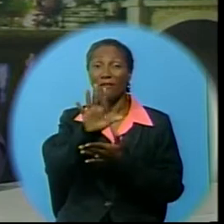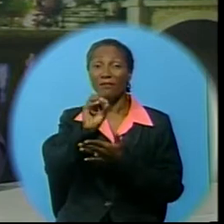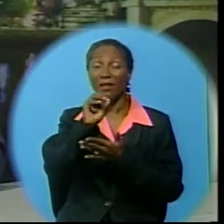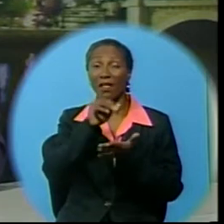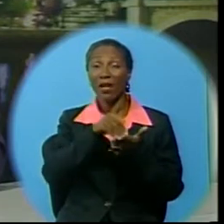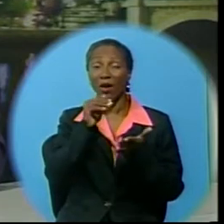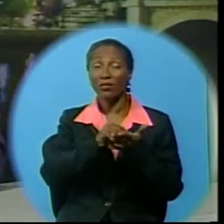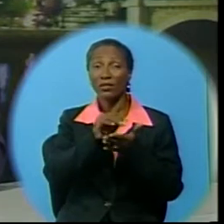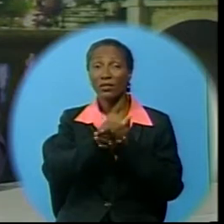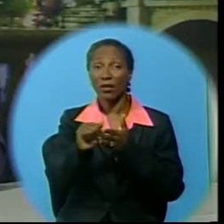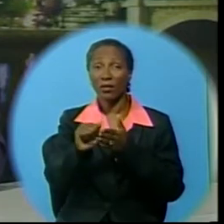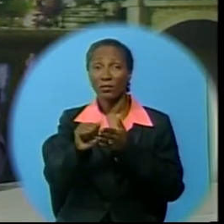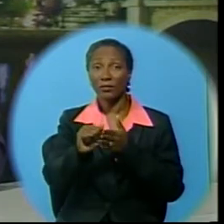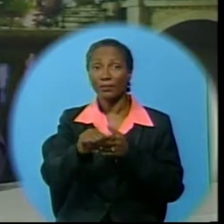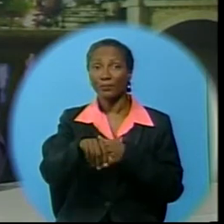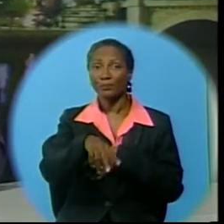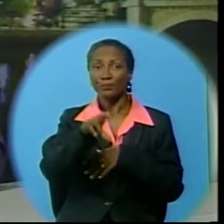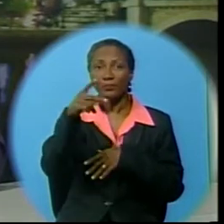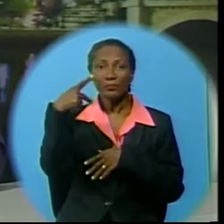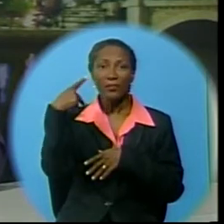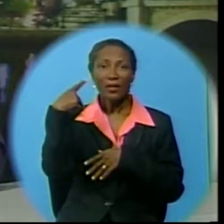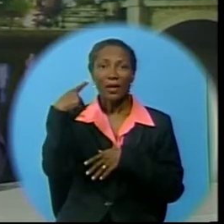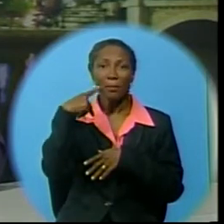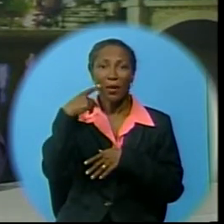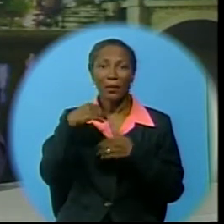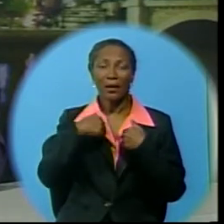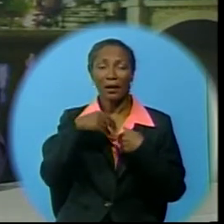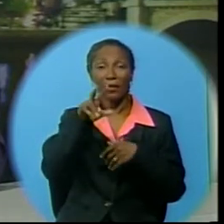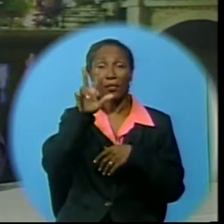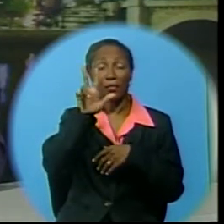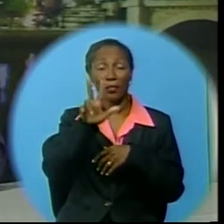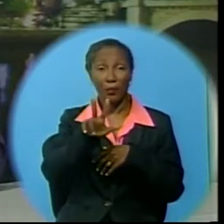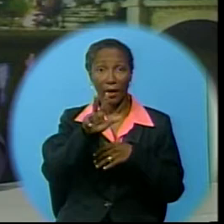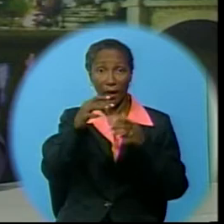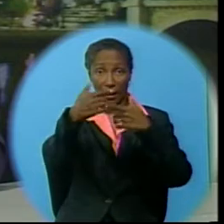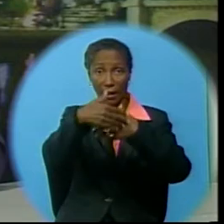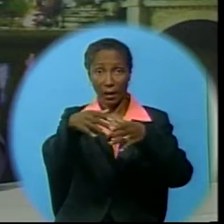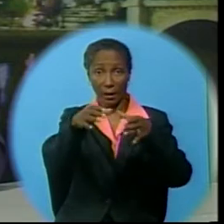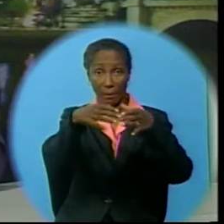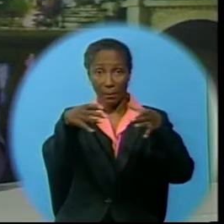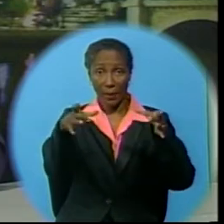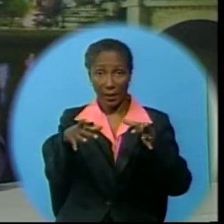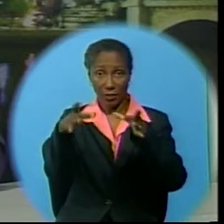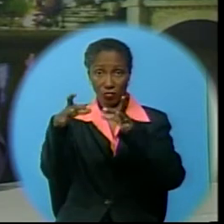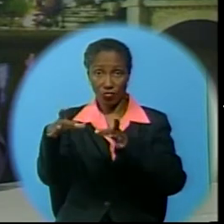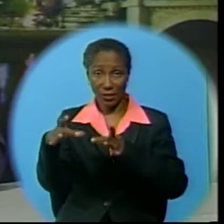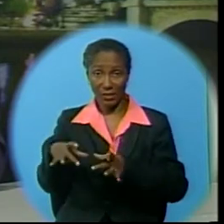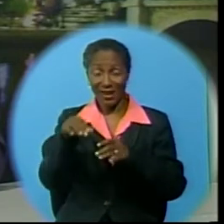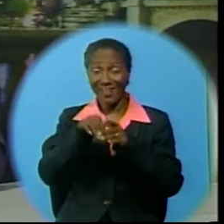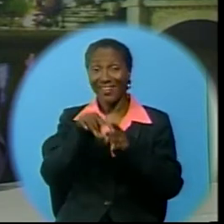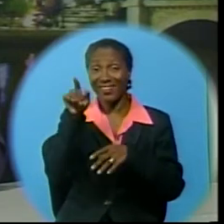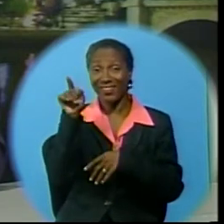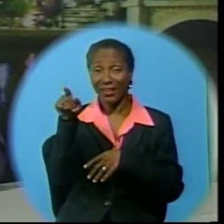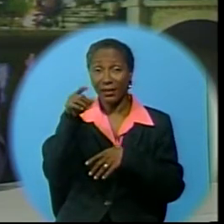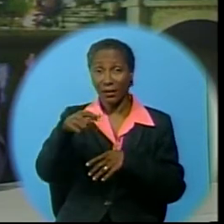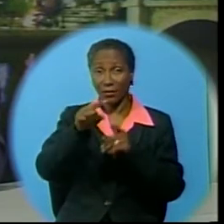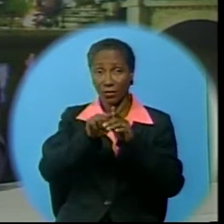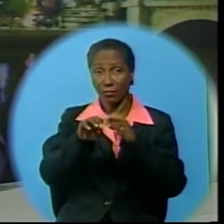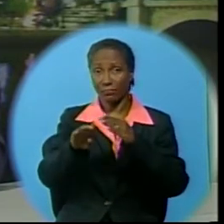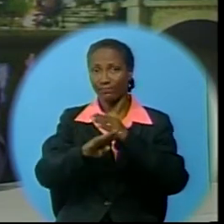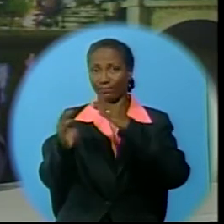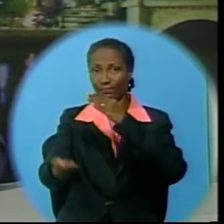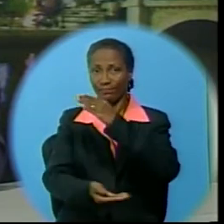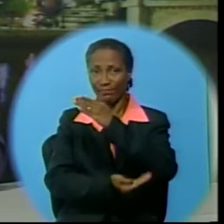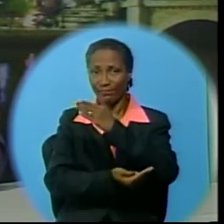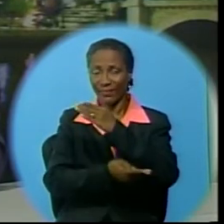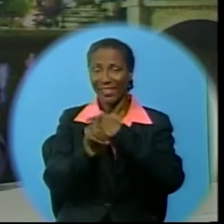prison. Powell had 3 packages of the drug weighing 3 kilograms hidden in his suitcase. He too pleaded guilty to the charges and was